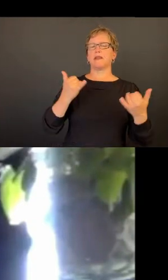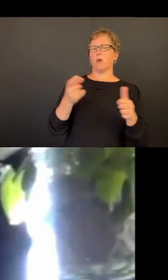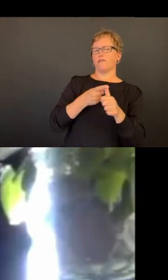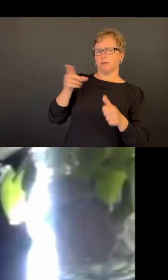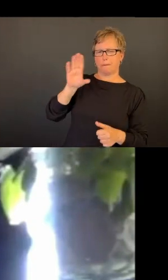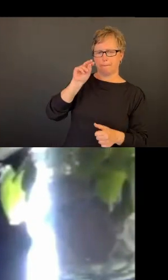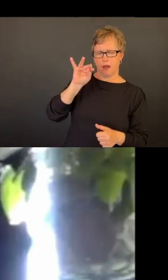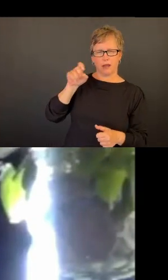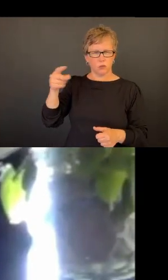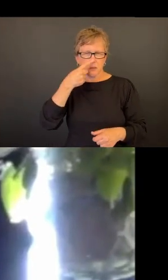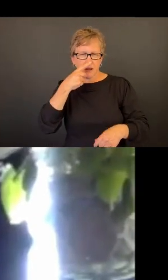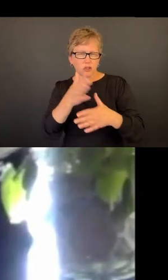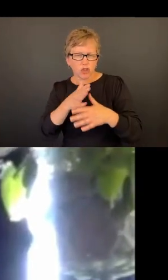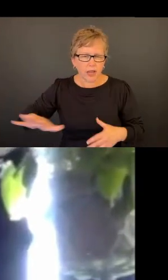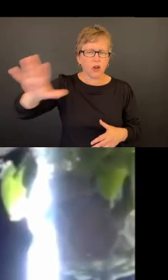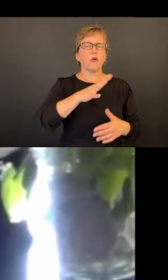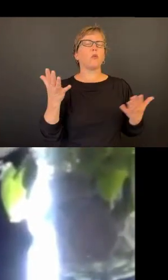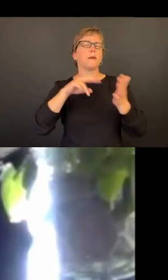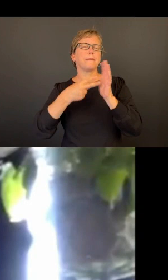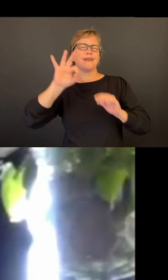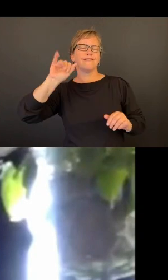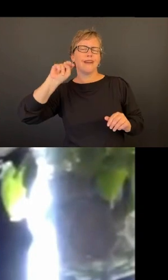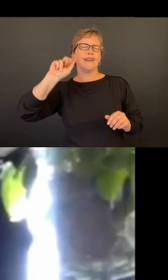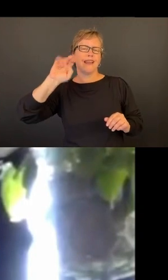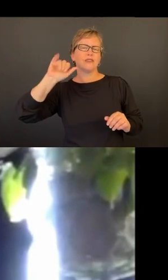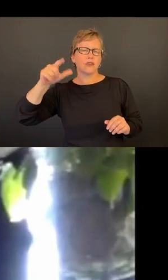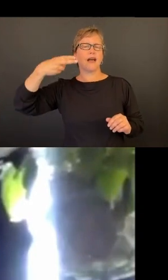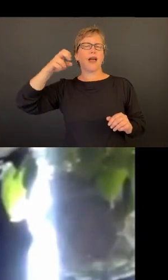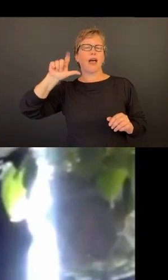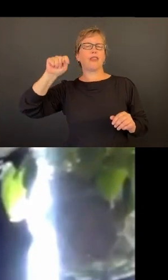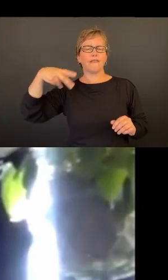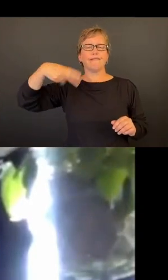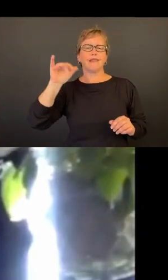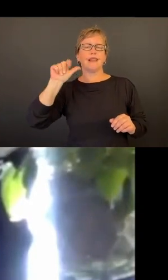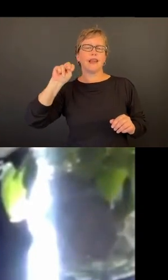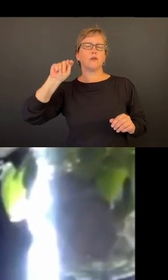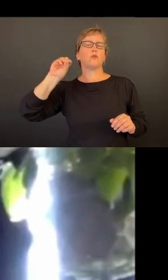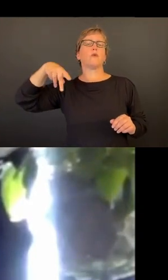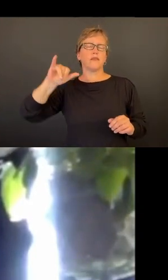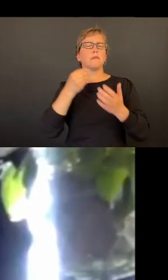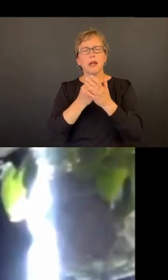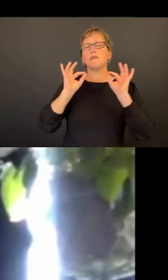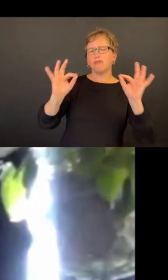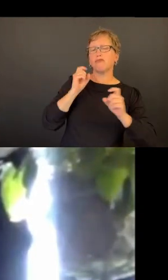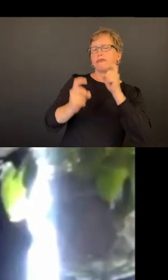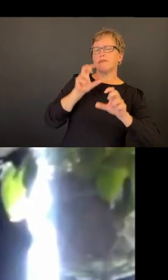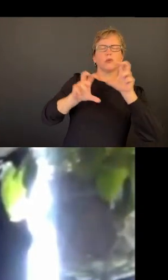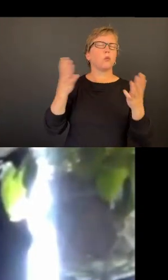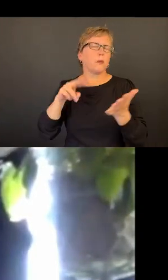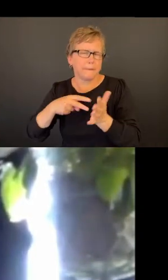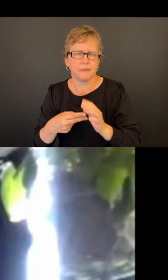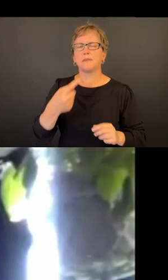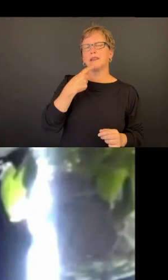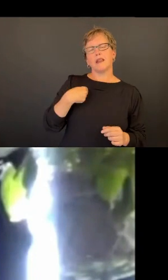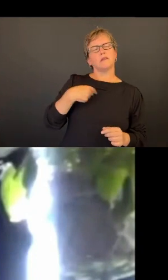you mind sharing with our community what exactly is financial health